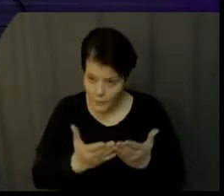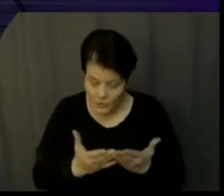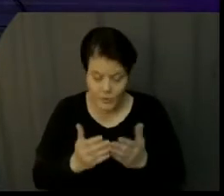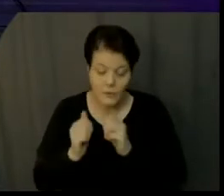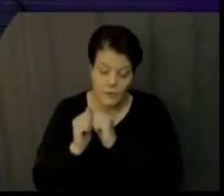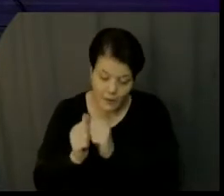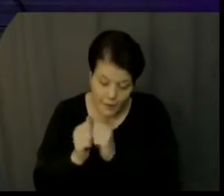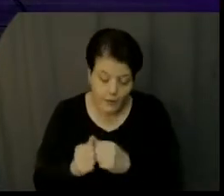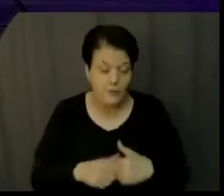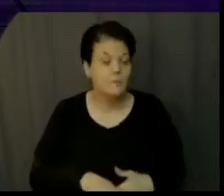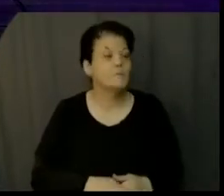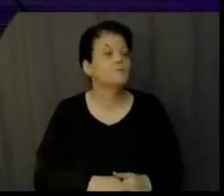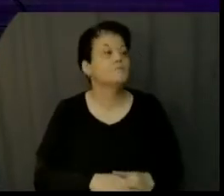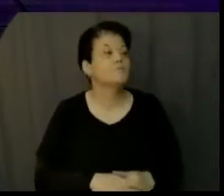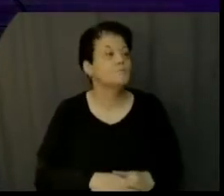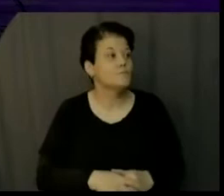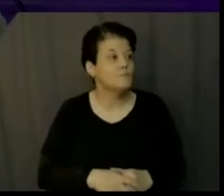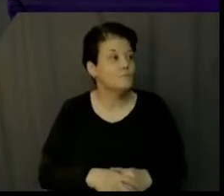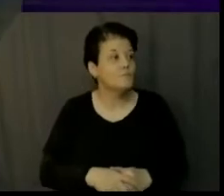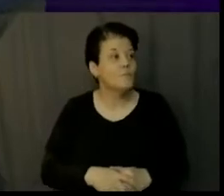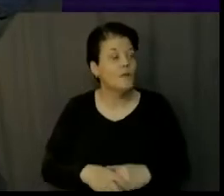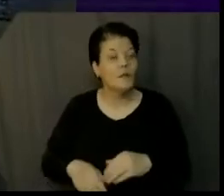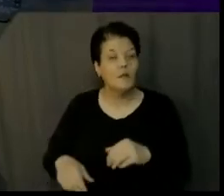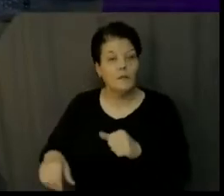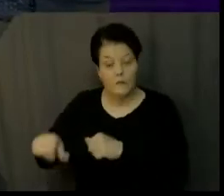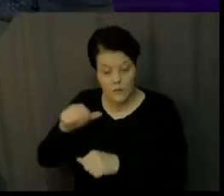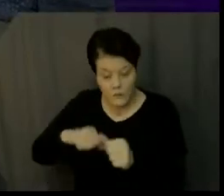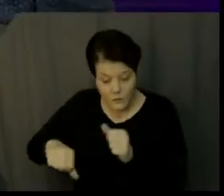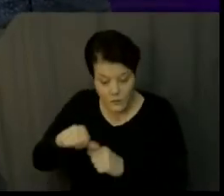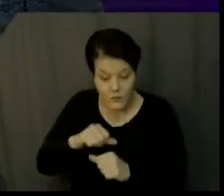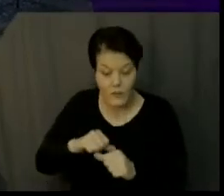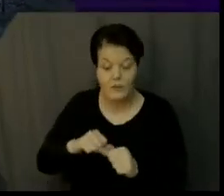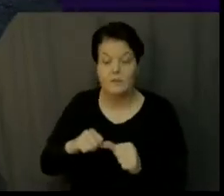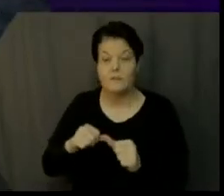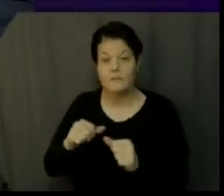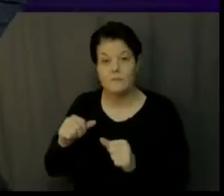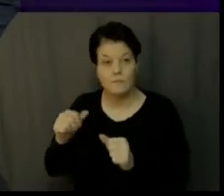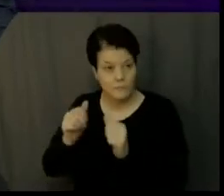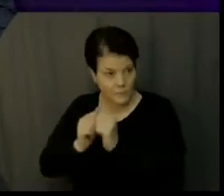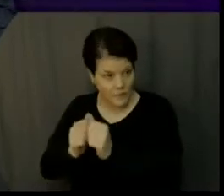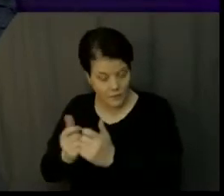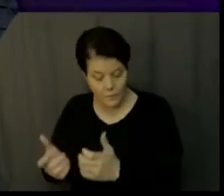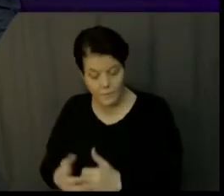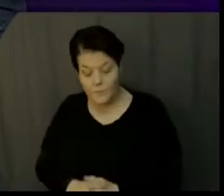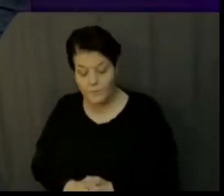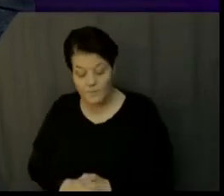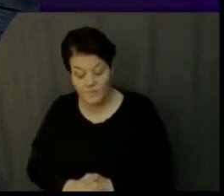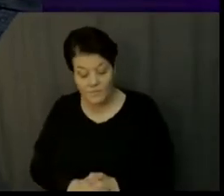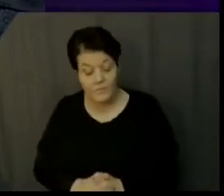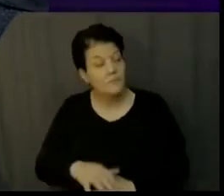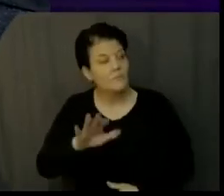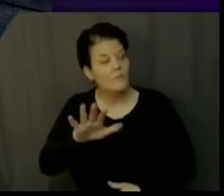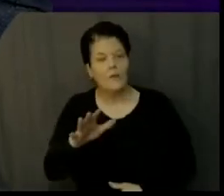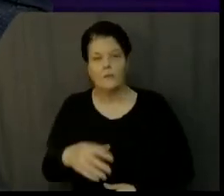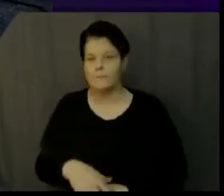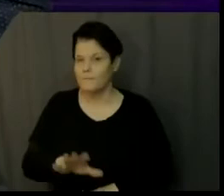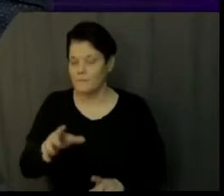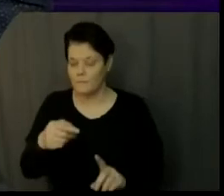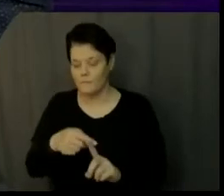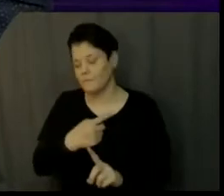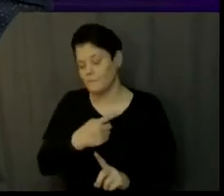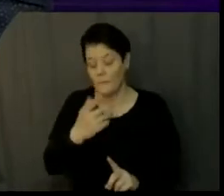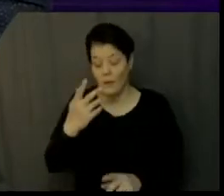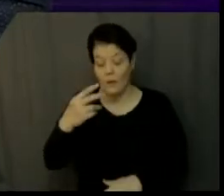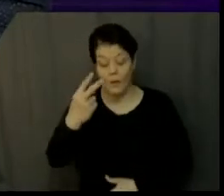Maybe you've heard this illustration, the difference between a cruise liner and an aircraft carrier. An